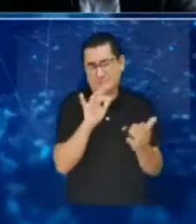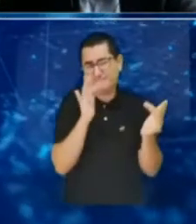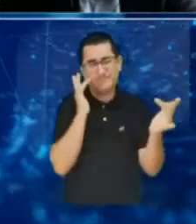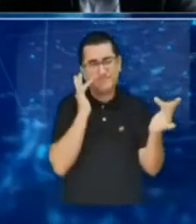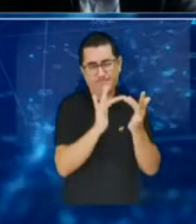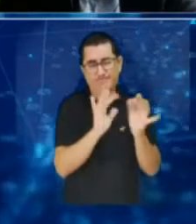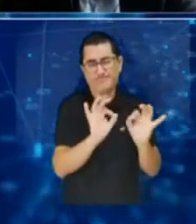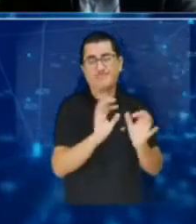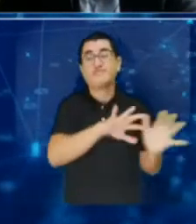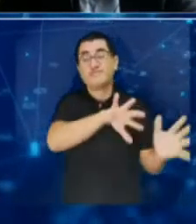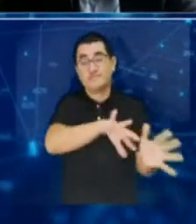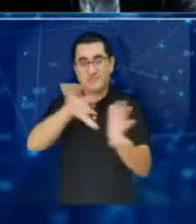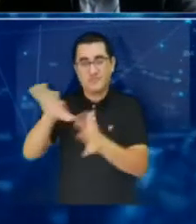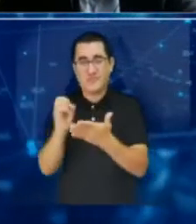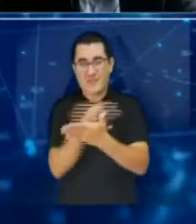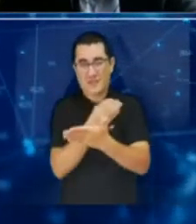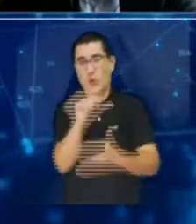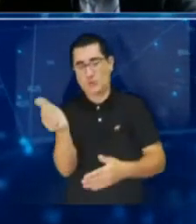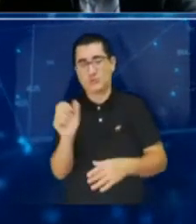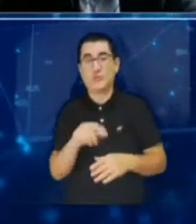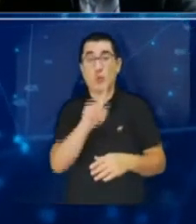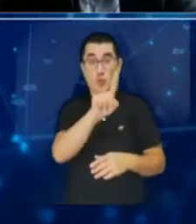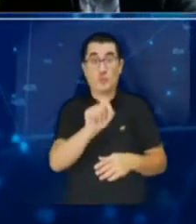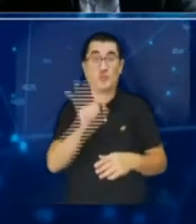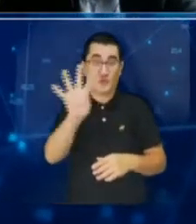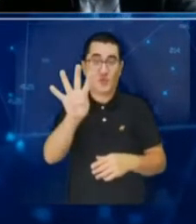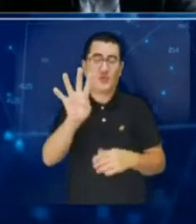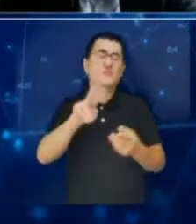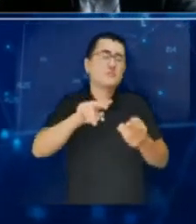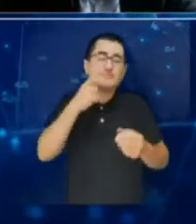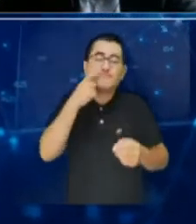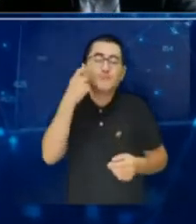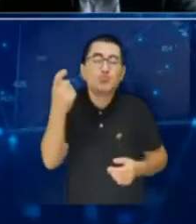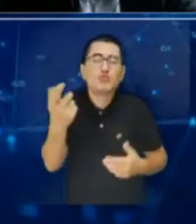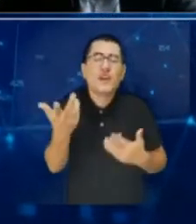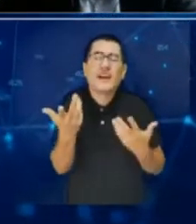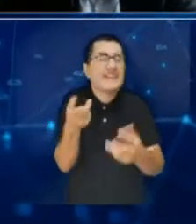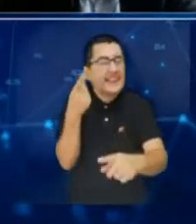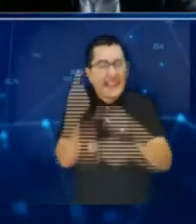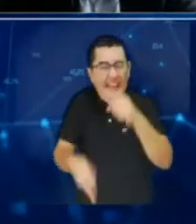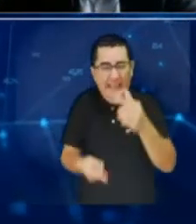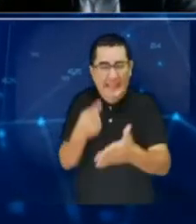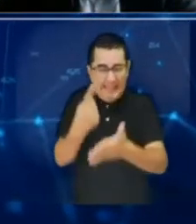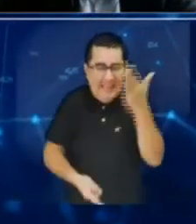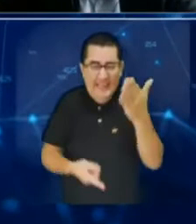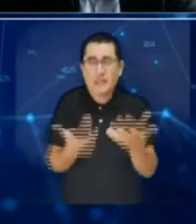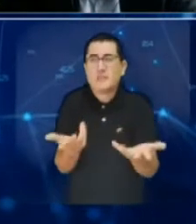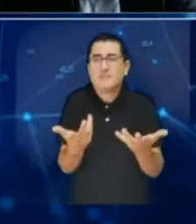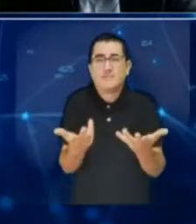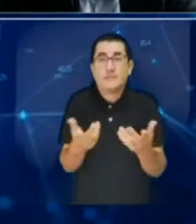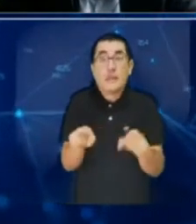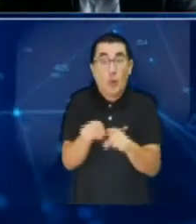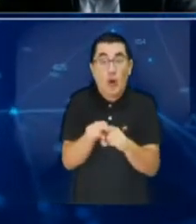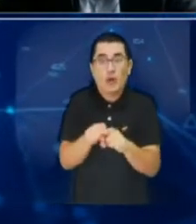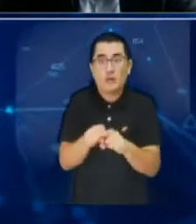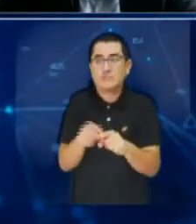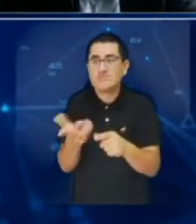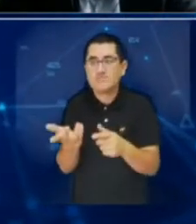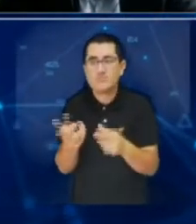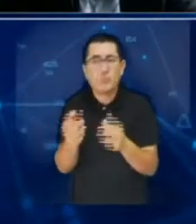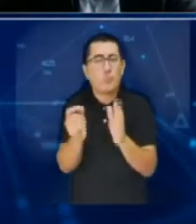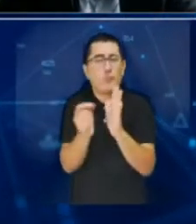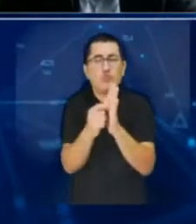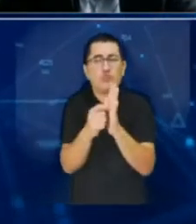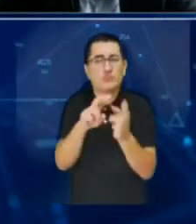please, region two, please. In respect to item 1.4, what is being sought is to address